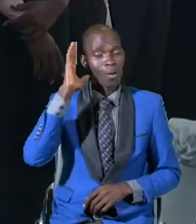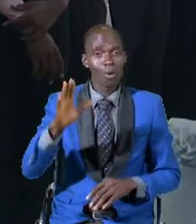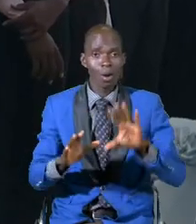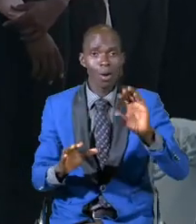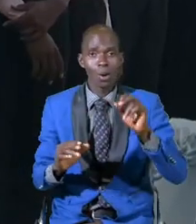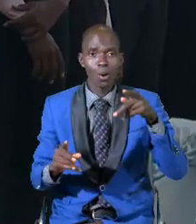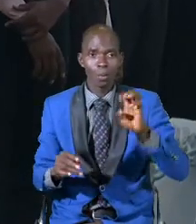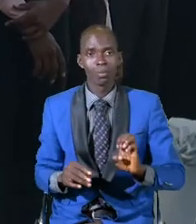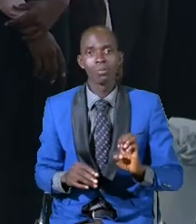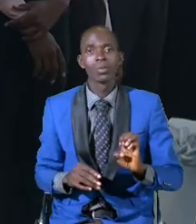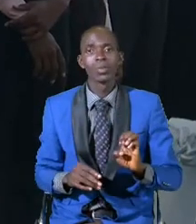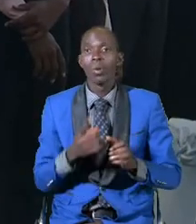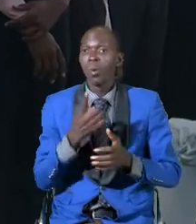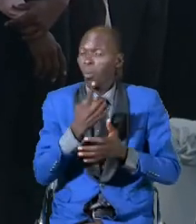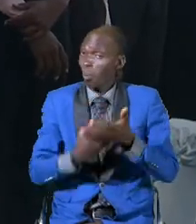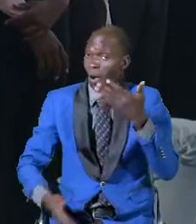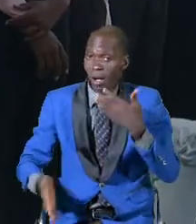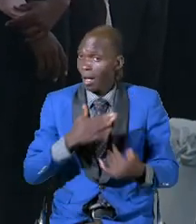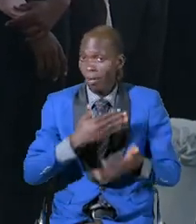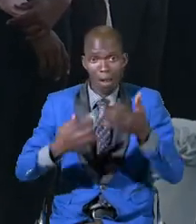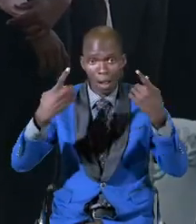Whatever happens, I will go.